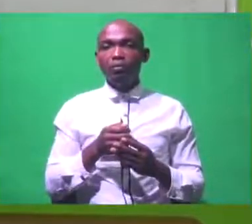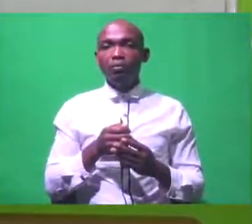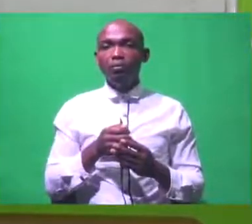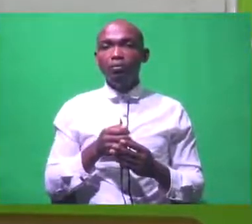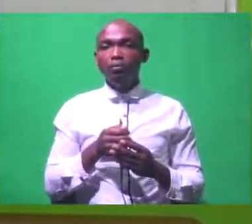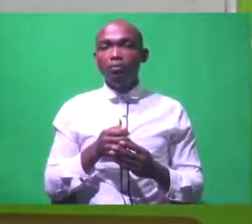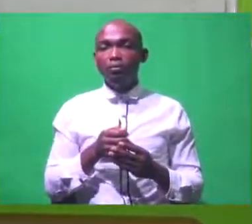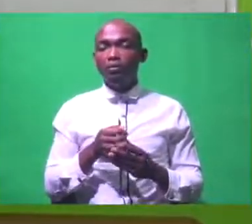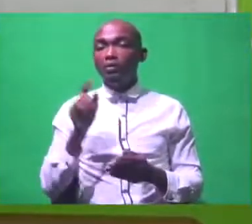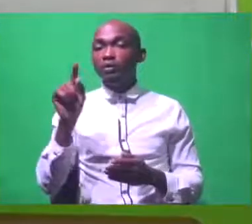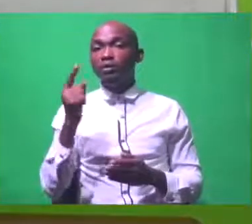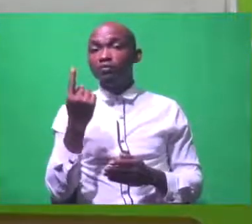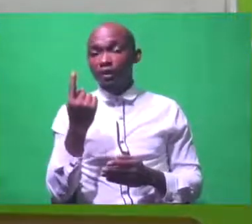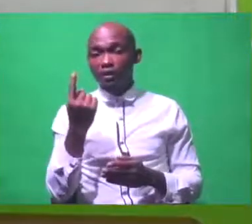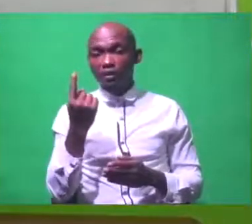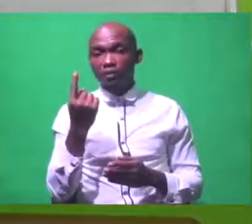is the first